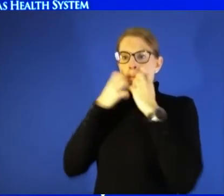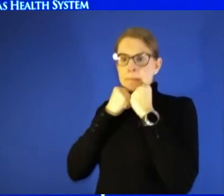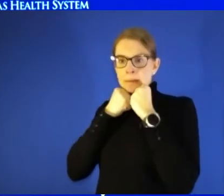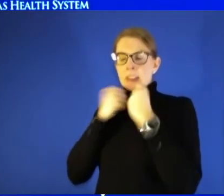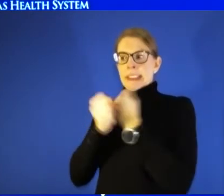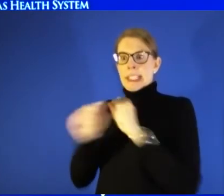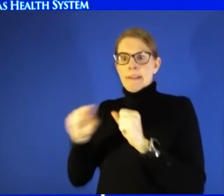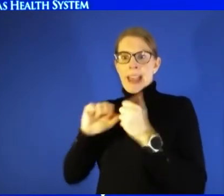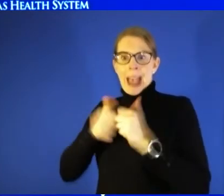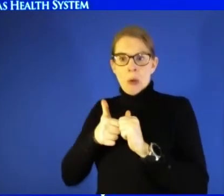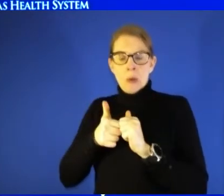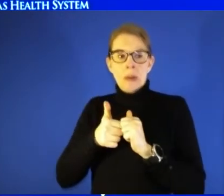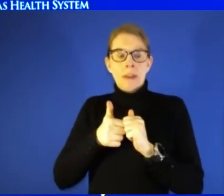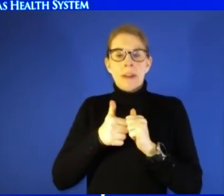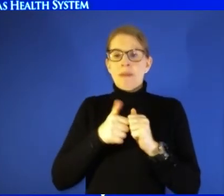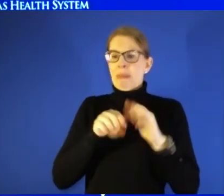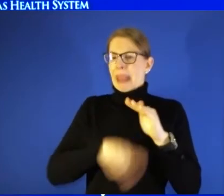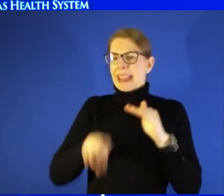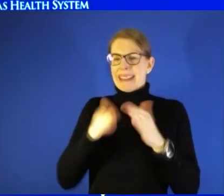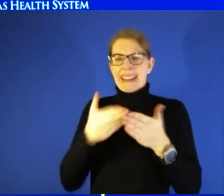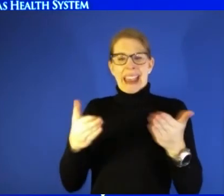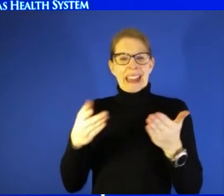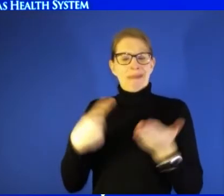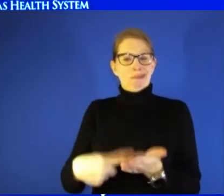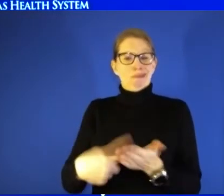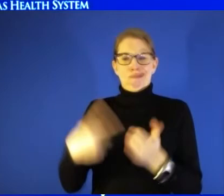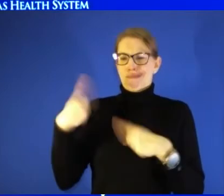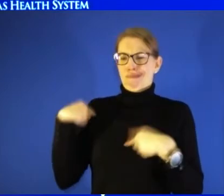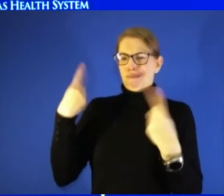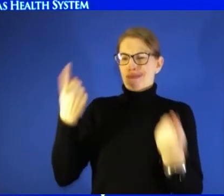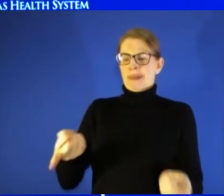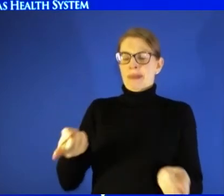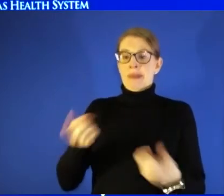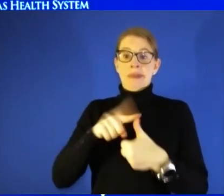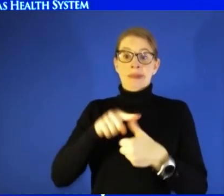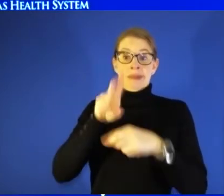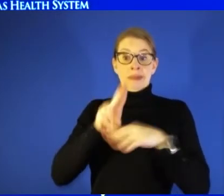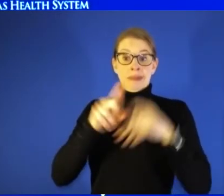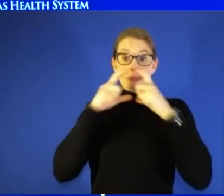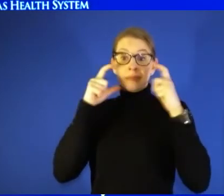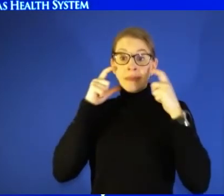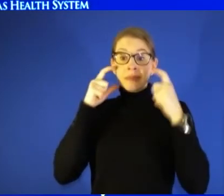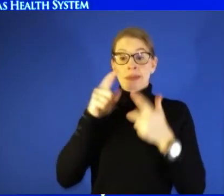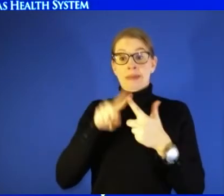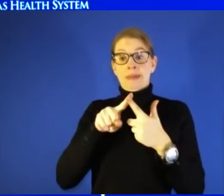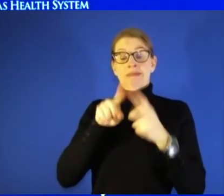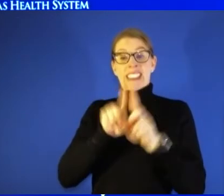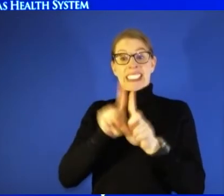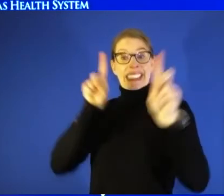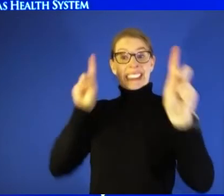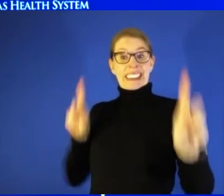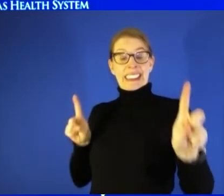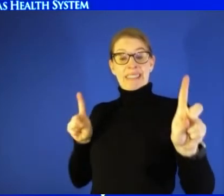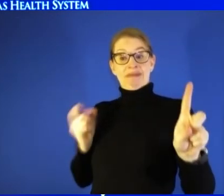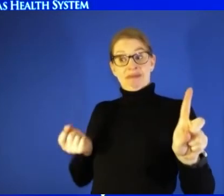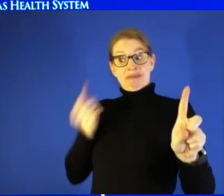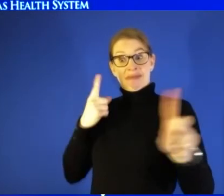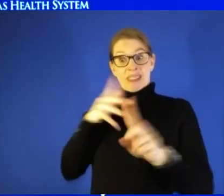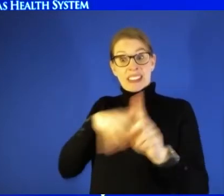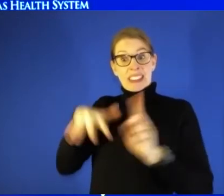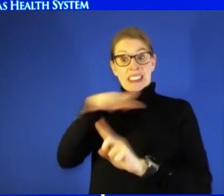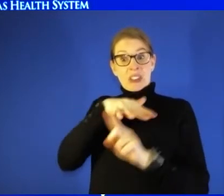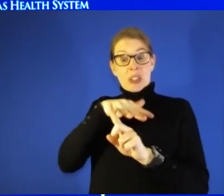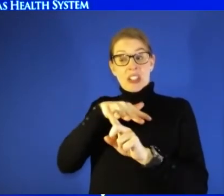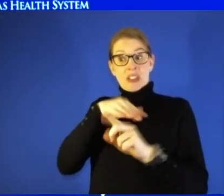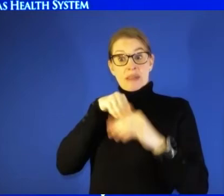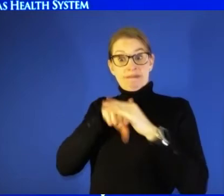to be those basic things that we've been talking about for so long. Masking, distancing, understanding what kind of situations you're going into, hand